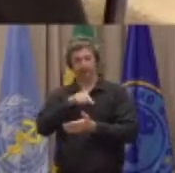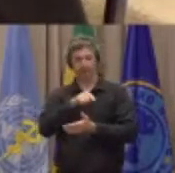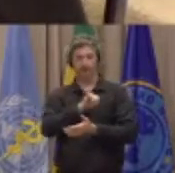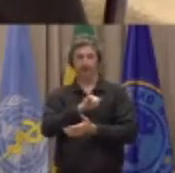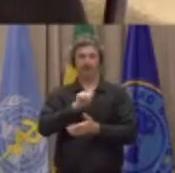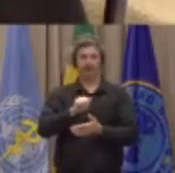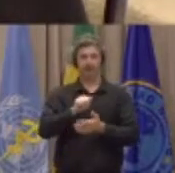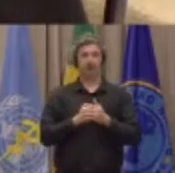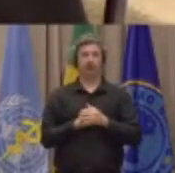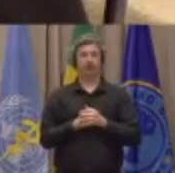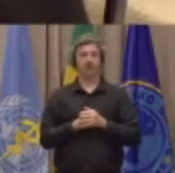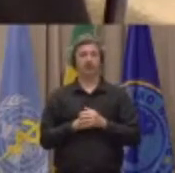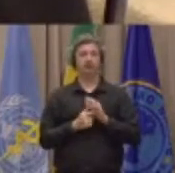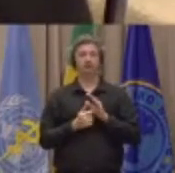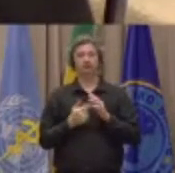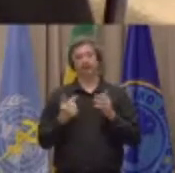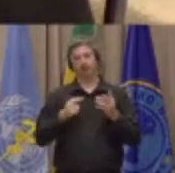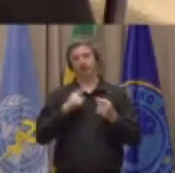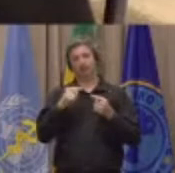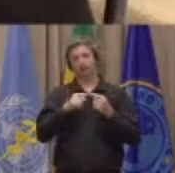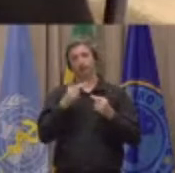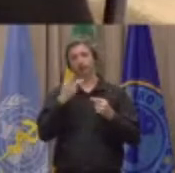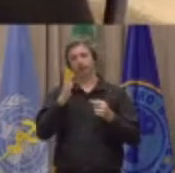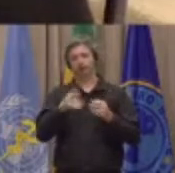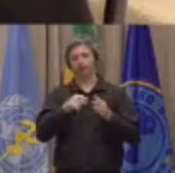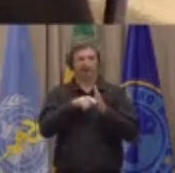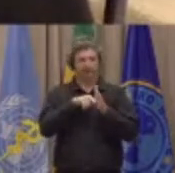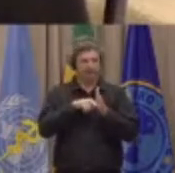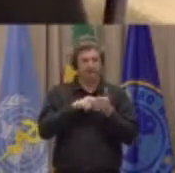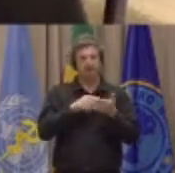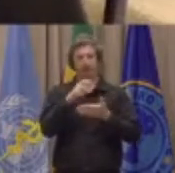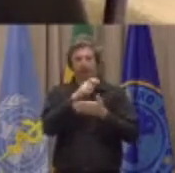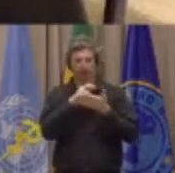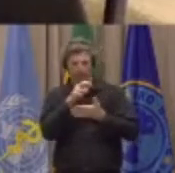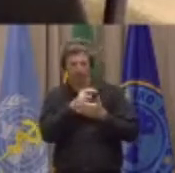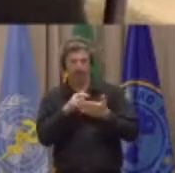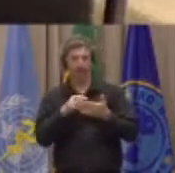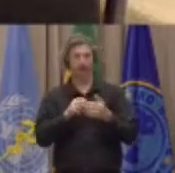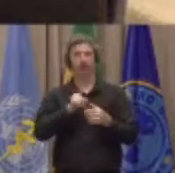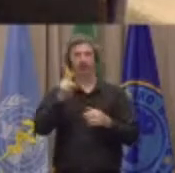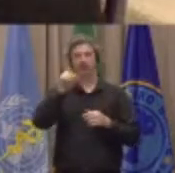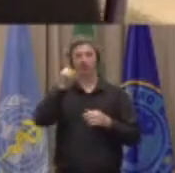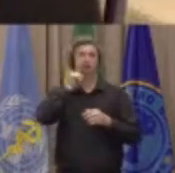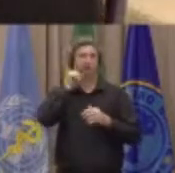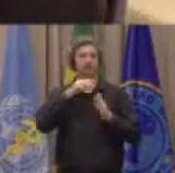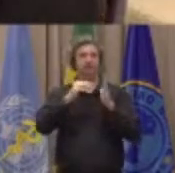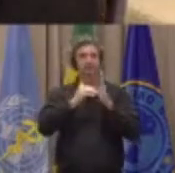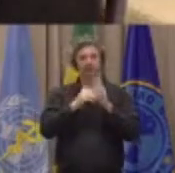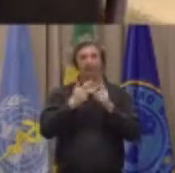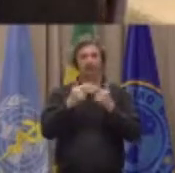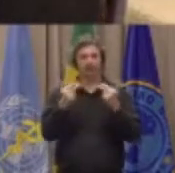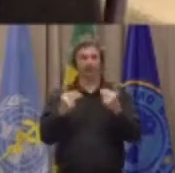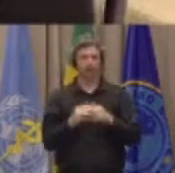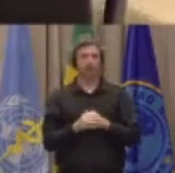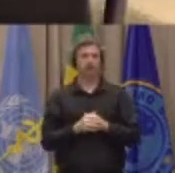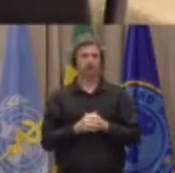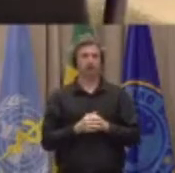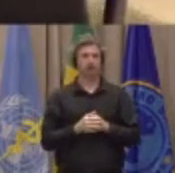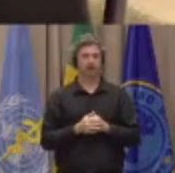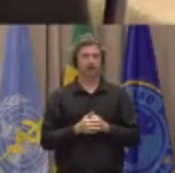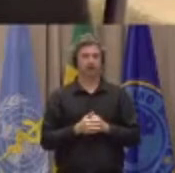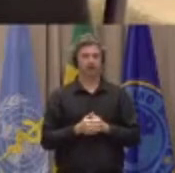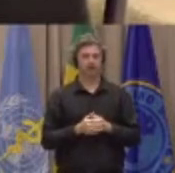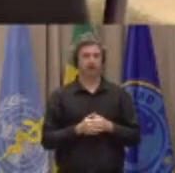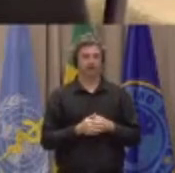very specific question, which was investigation issue in